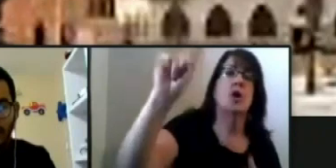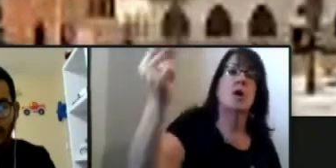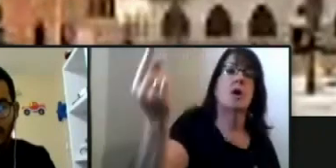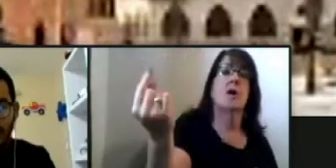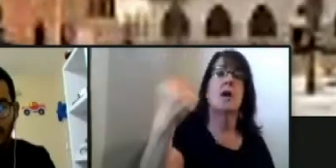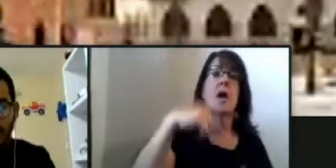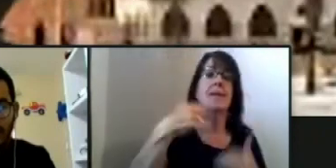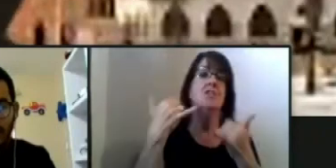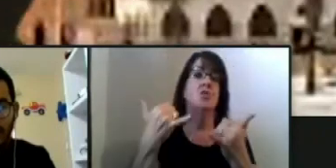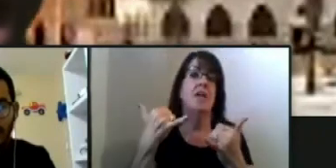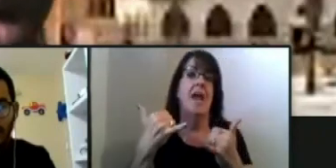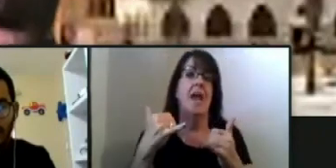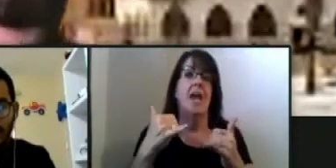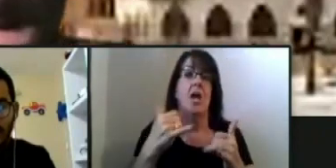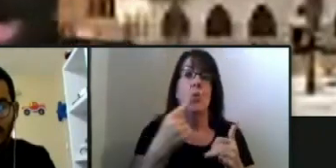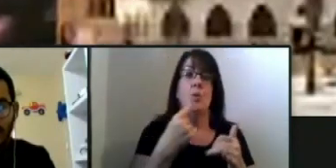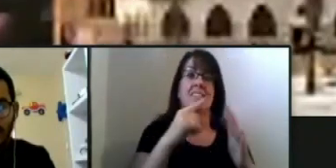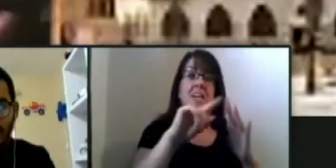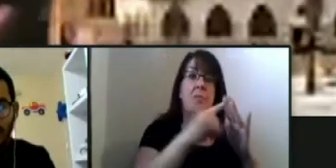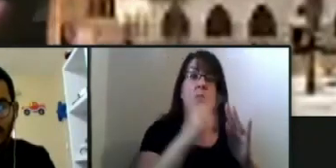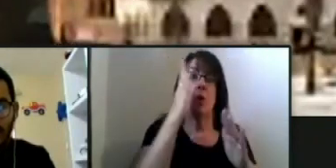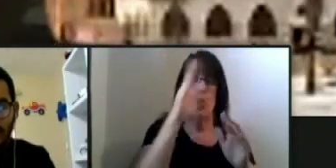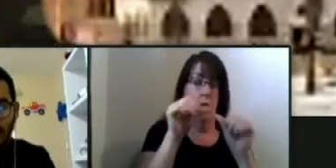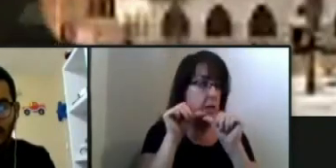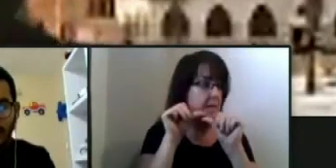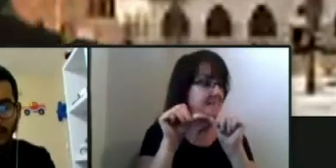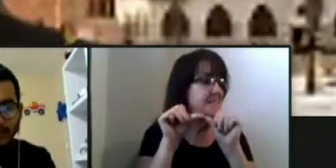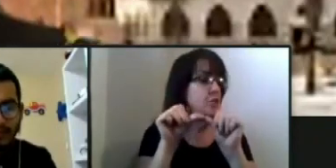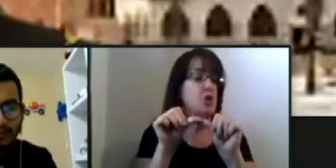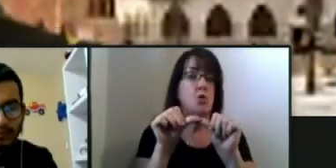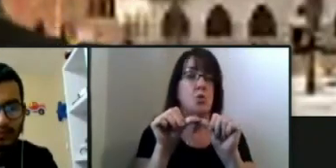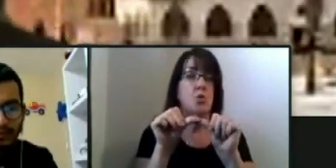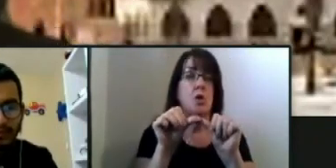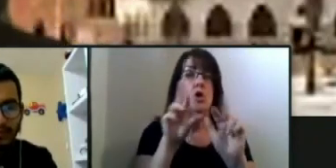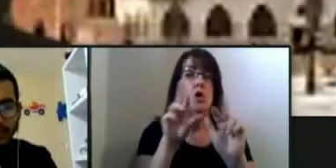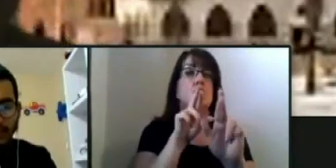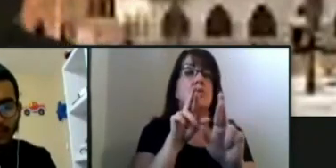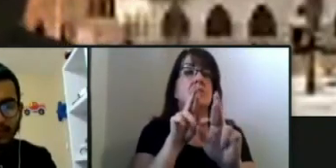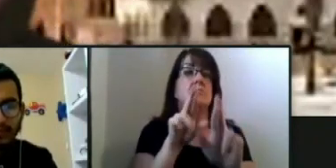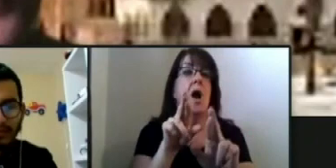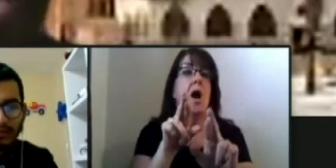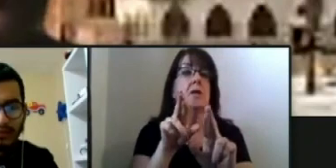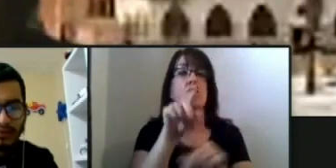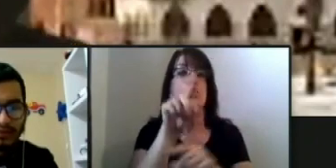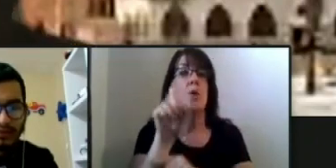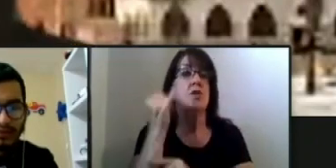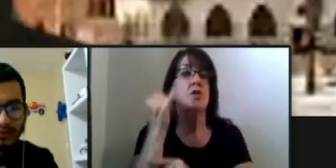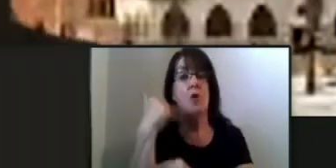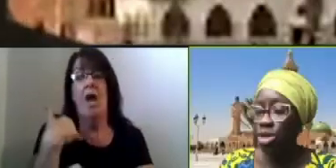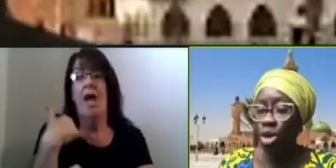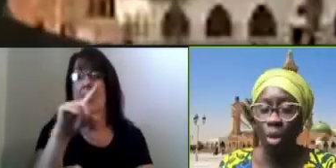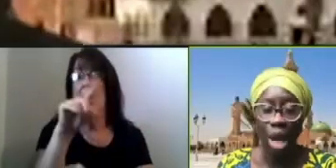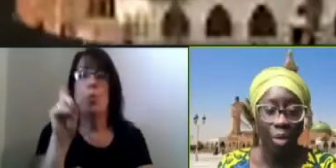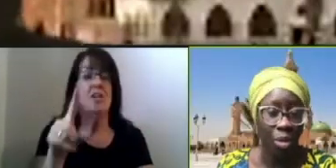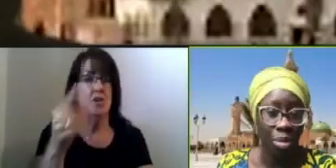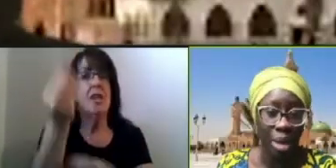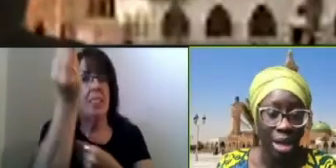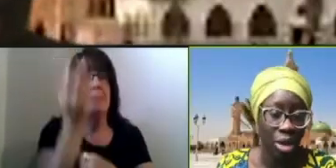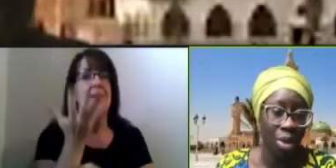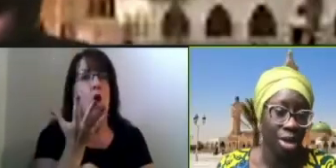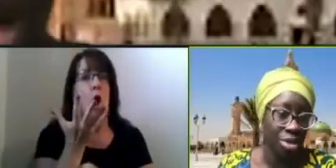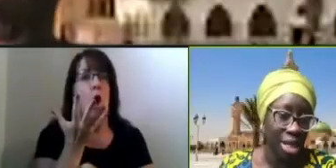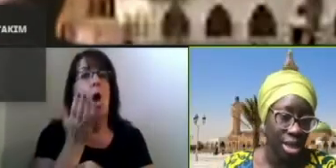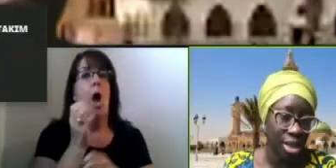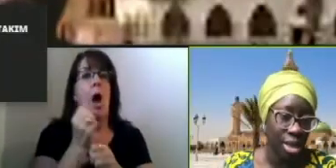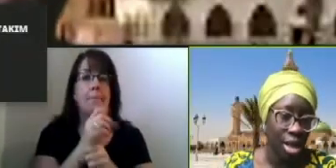Like we said at the beginning, we are going to continue to respond to the question If you have them later, let us know and we will make